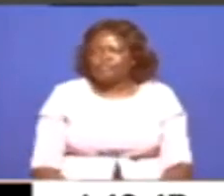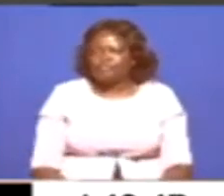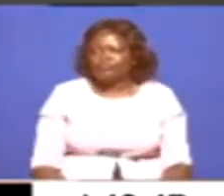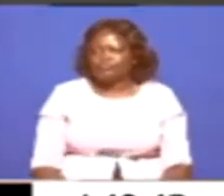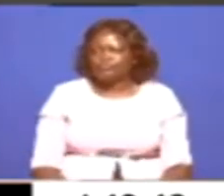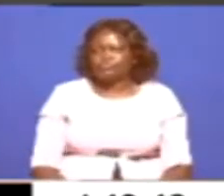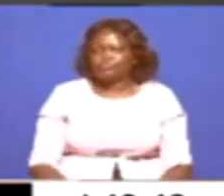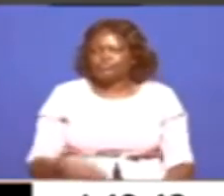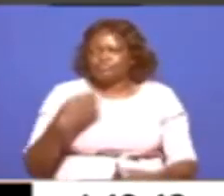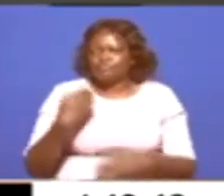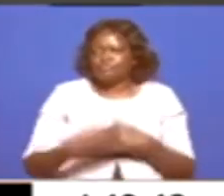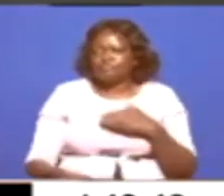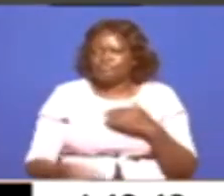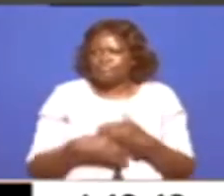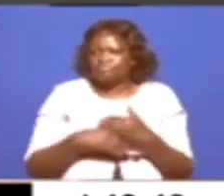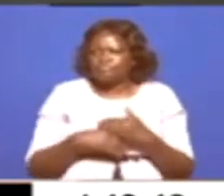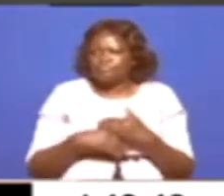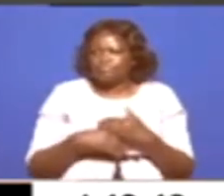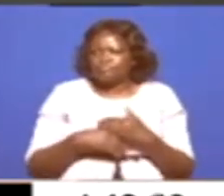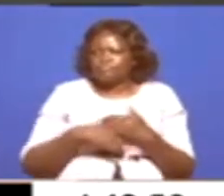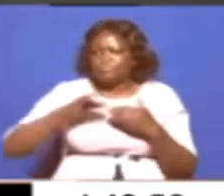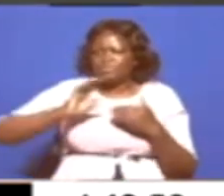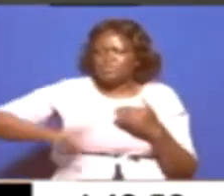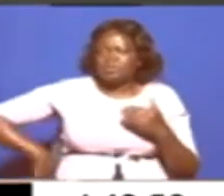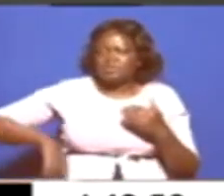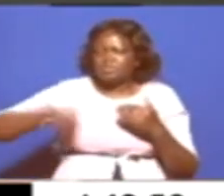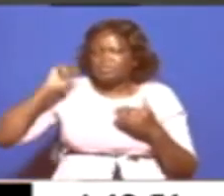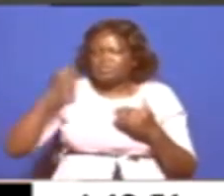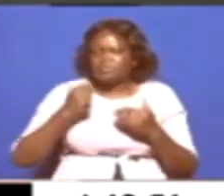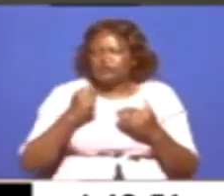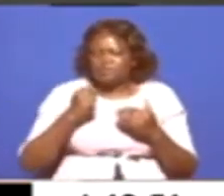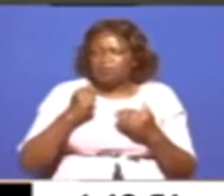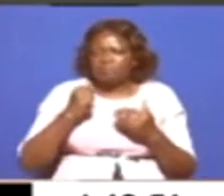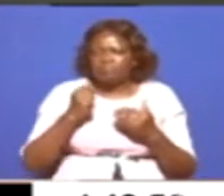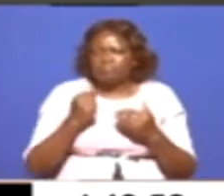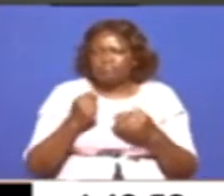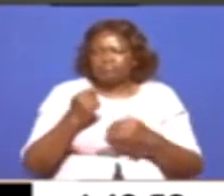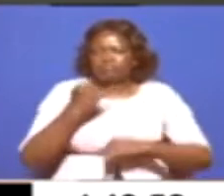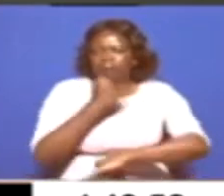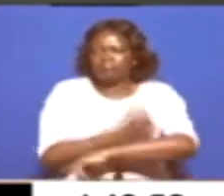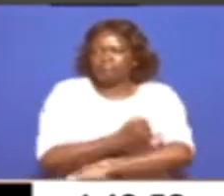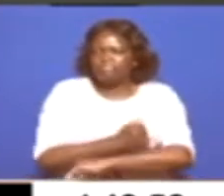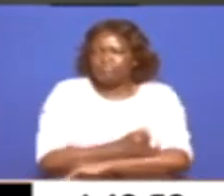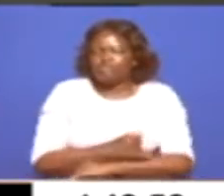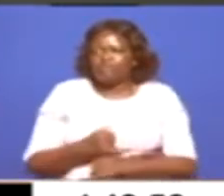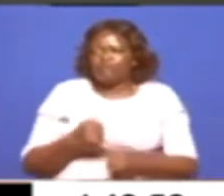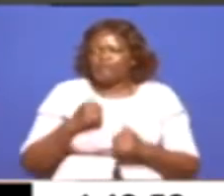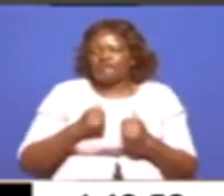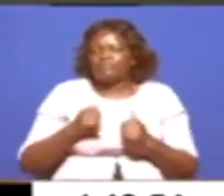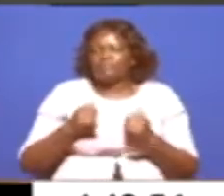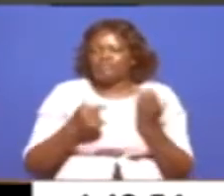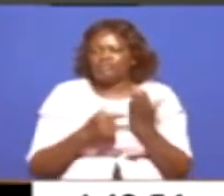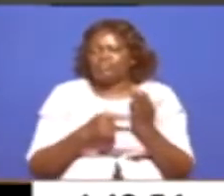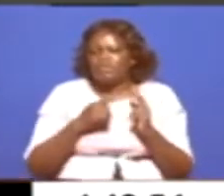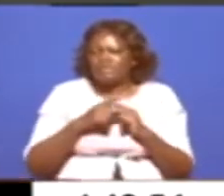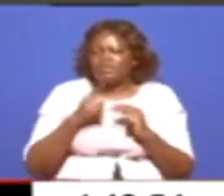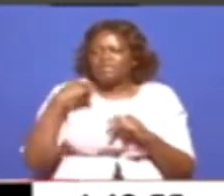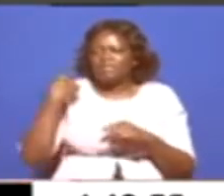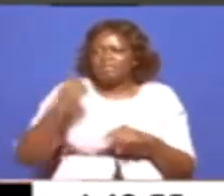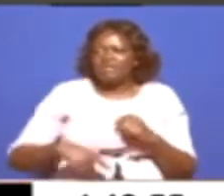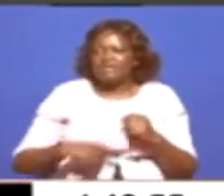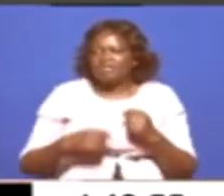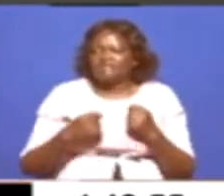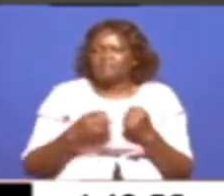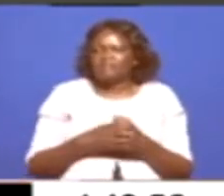construction of the much-delayed Kenya Advanced Institute of Science and Technology will start next month. The 9.3 billion shillings